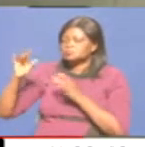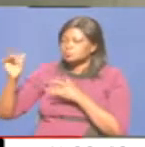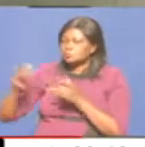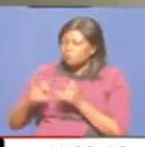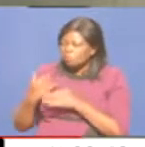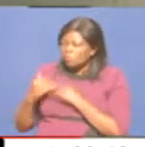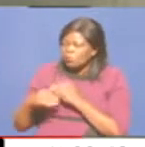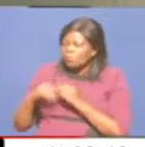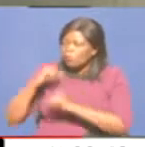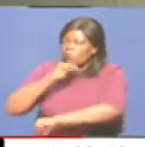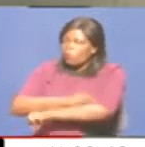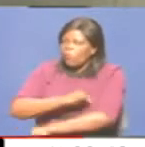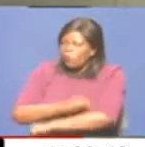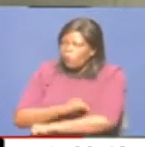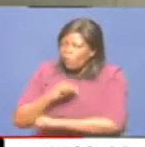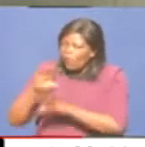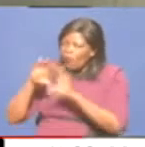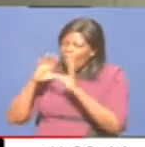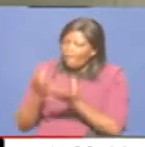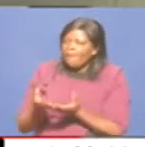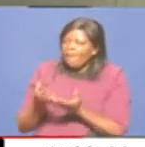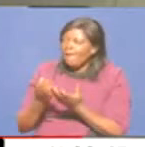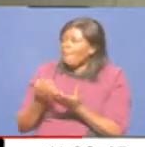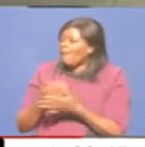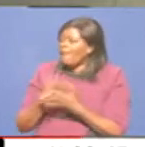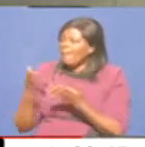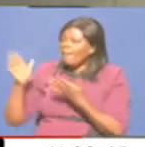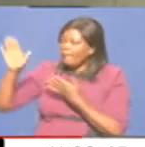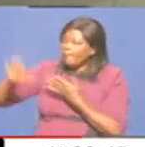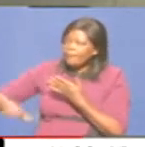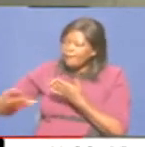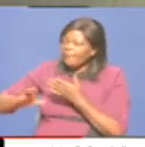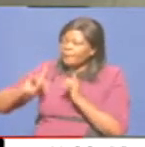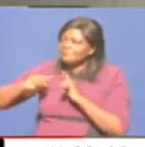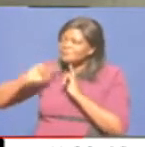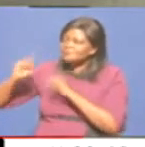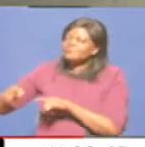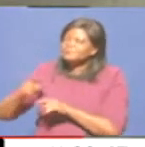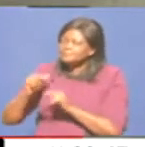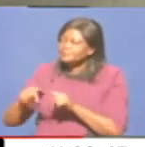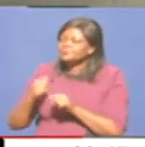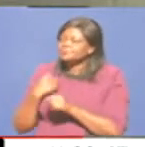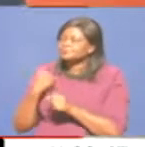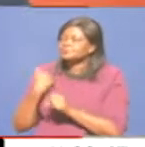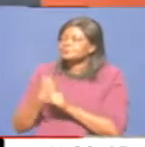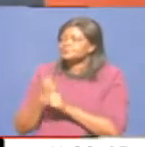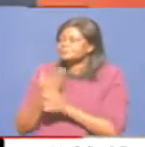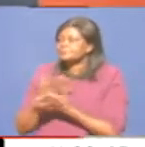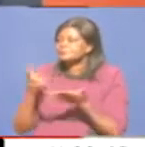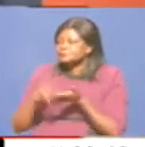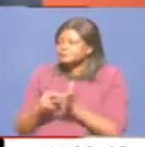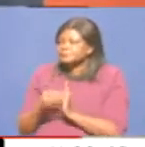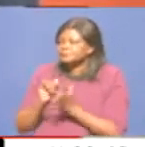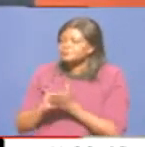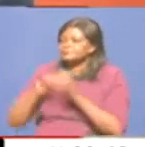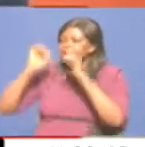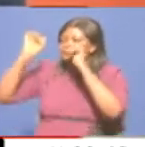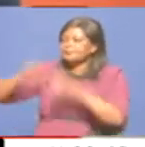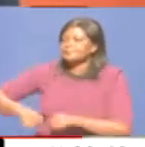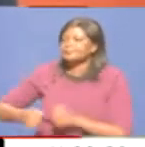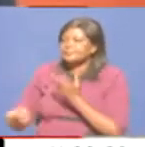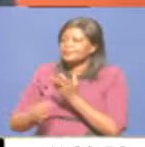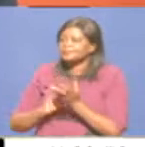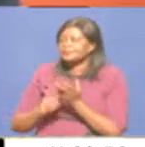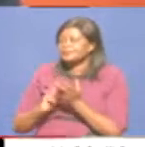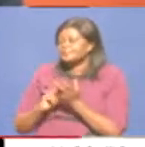example, or classes, almost every constituency, if you go today, they have done something, meaning at least they can be able to count. Remember, we